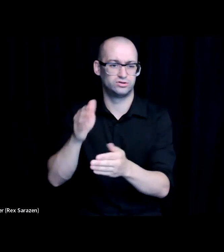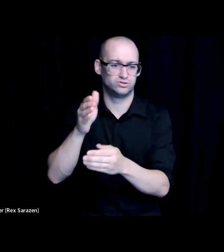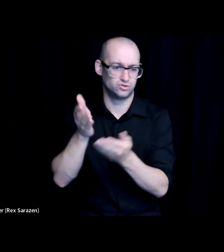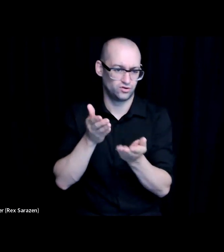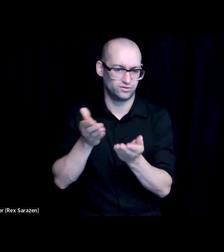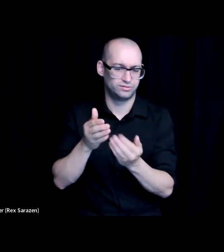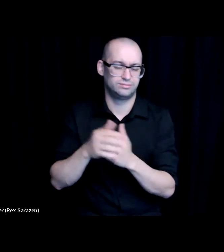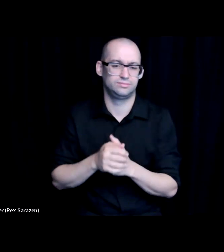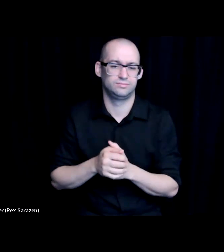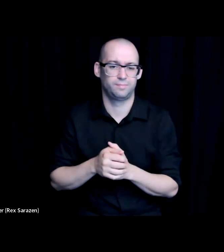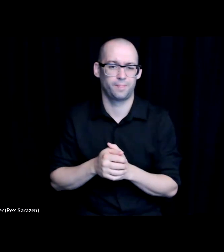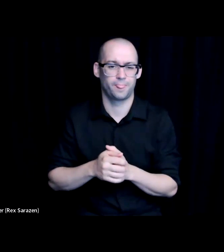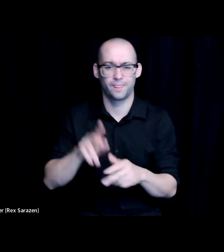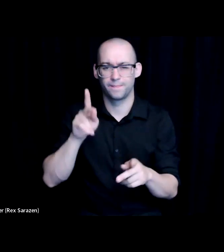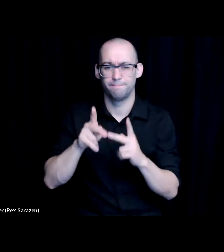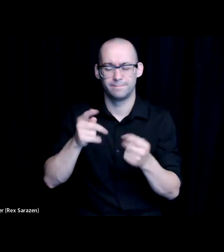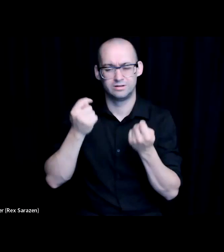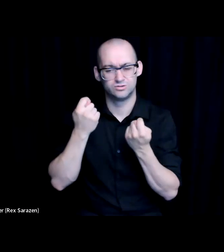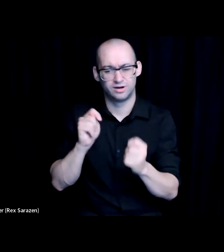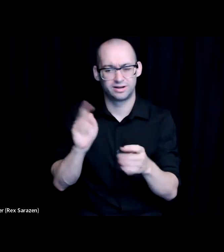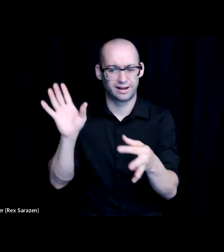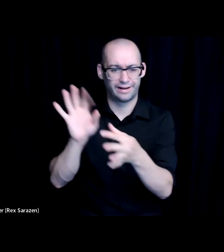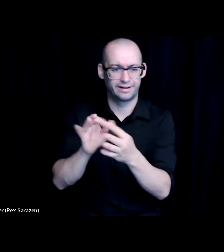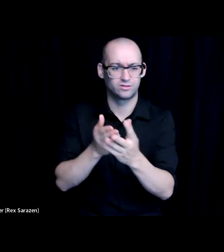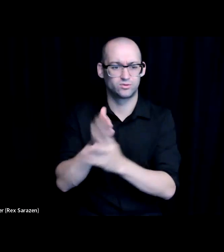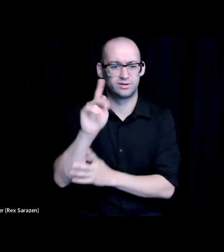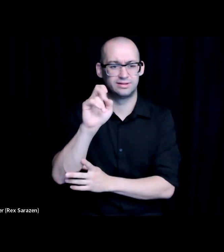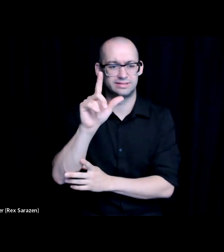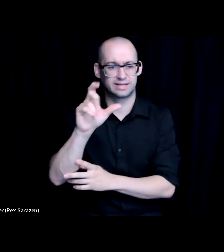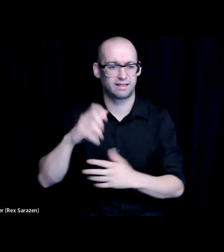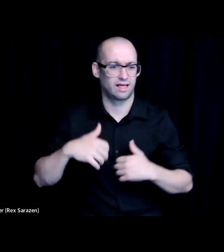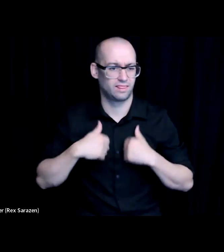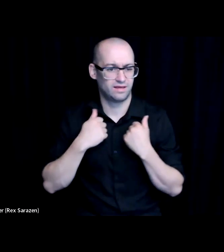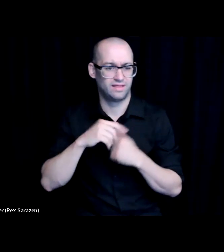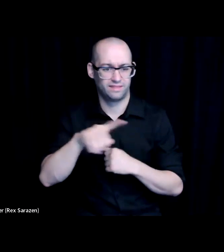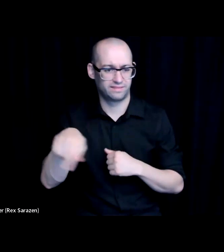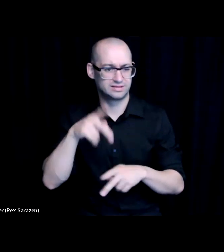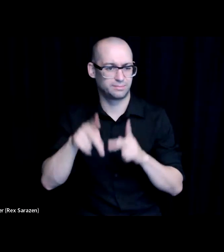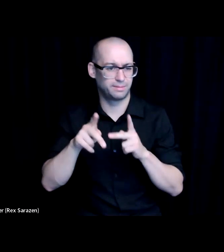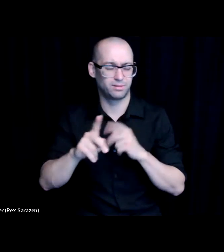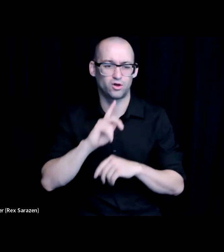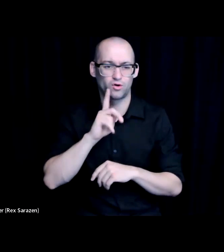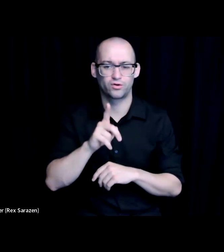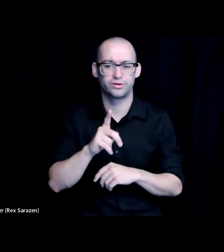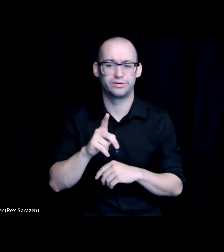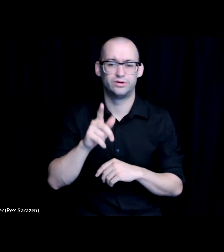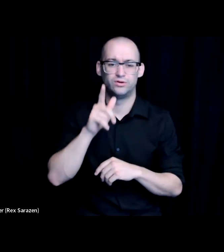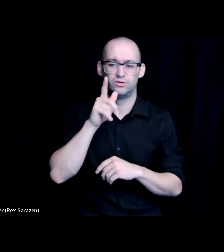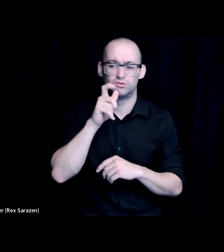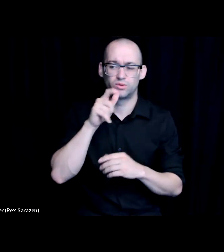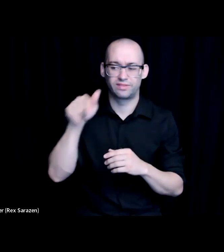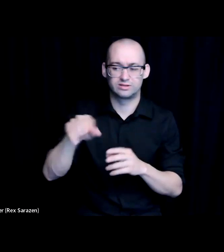folks that we are trying to reach through telehealth, they are also these folks that this organization is trying to reach